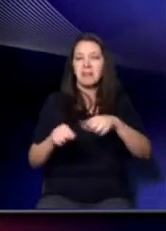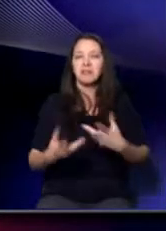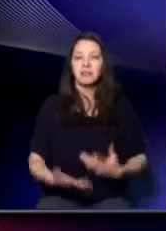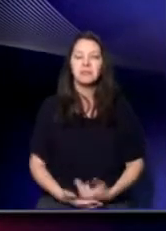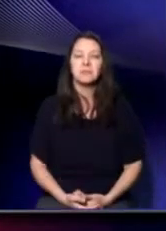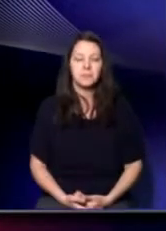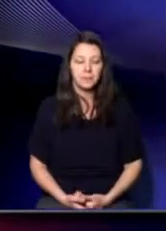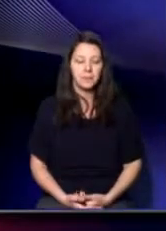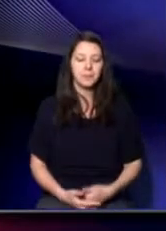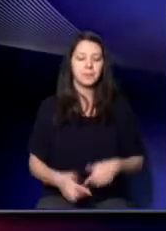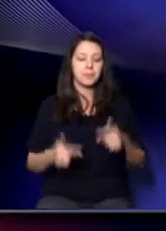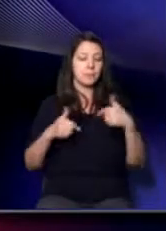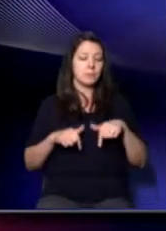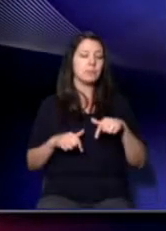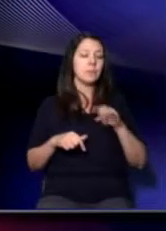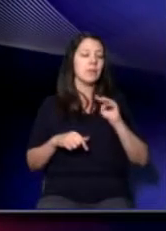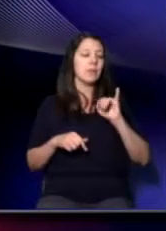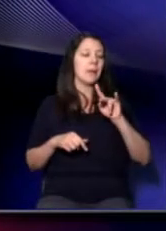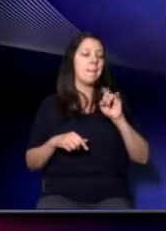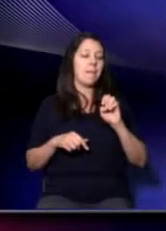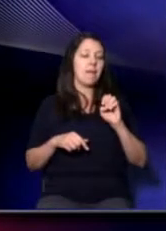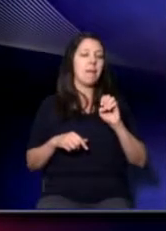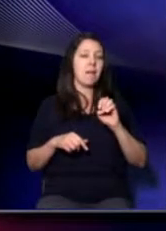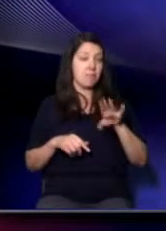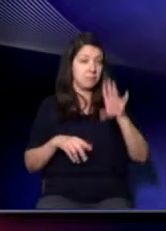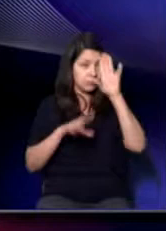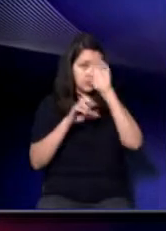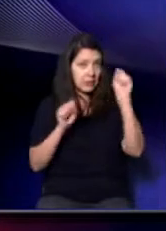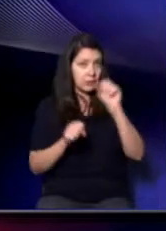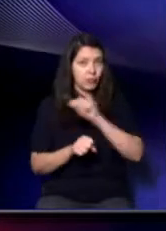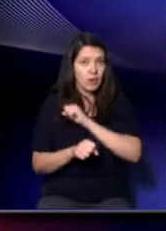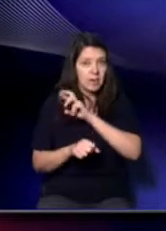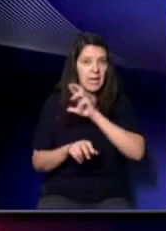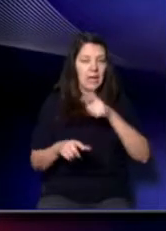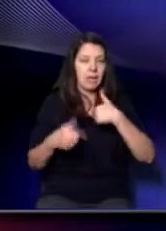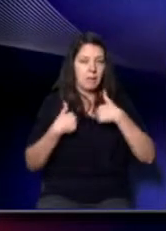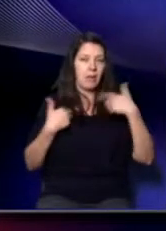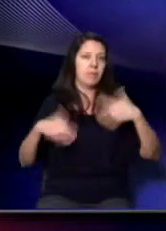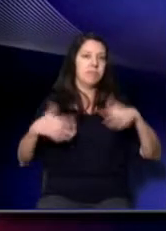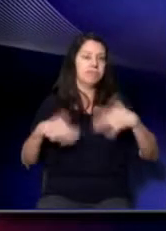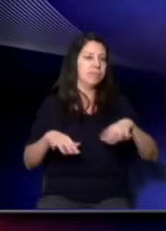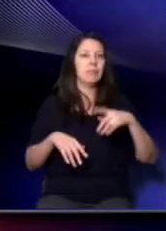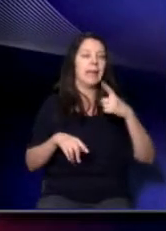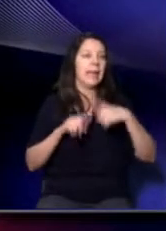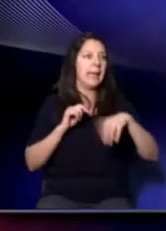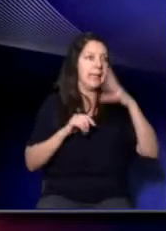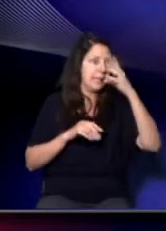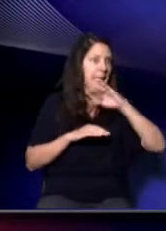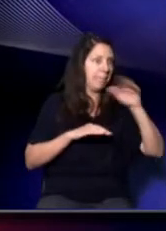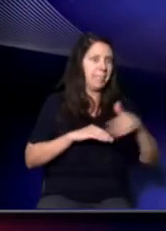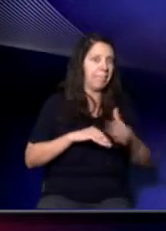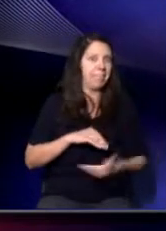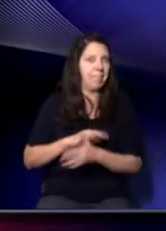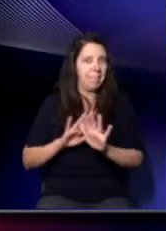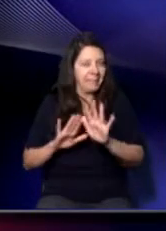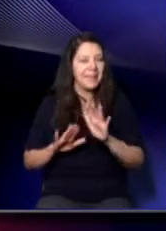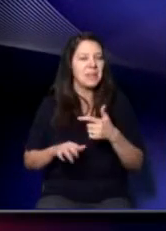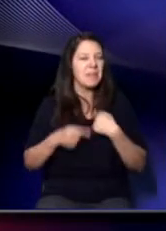Well, Superintendent Reichman, this is Mike again. I have insomnia, and so the 700 pages of information